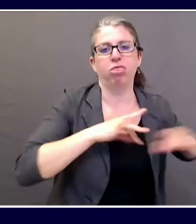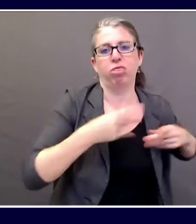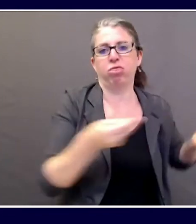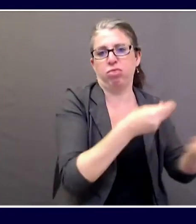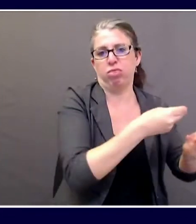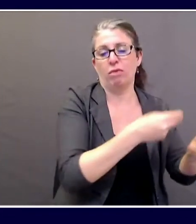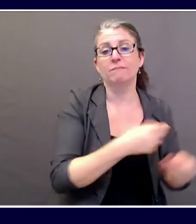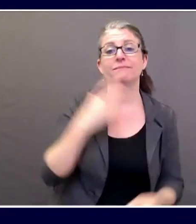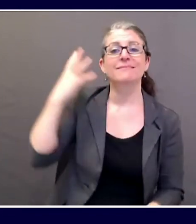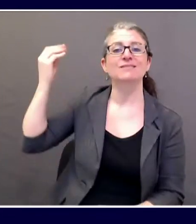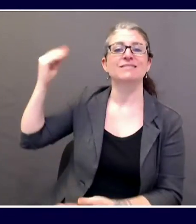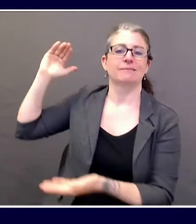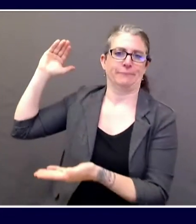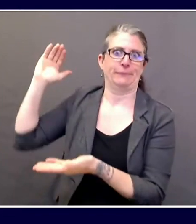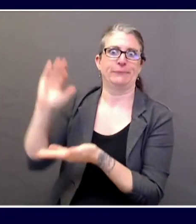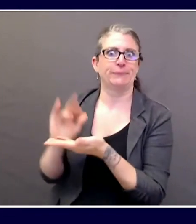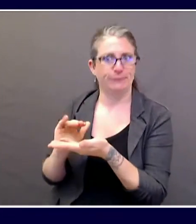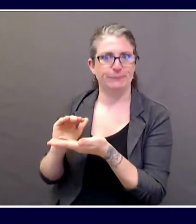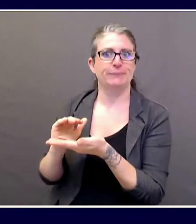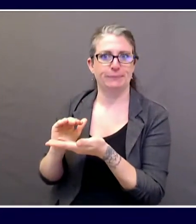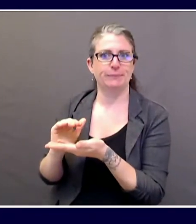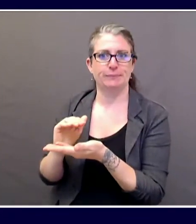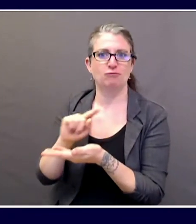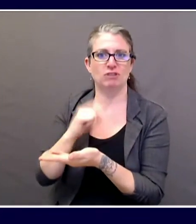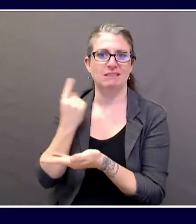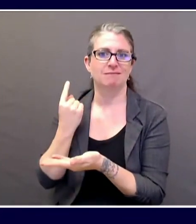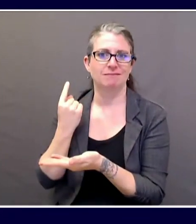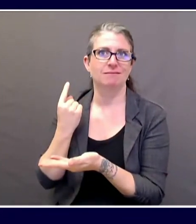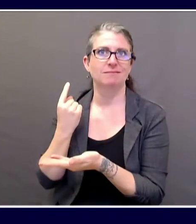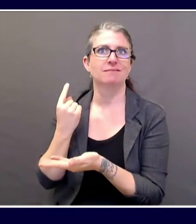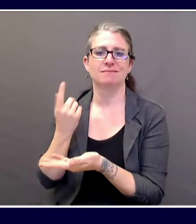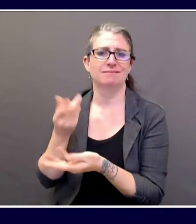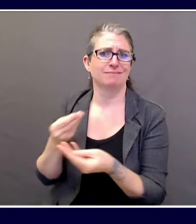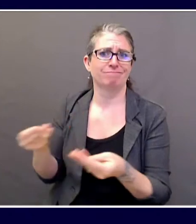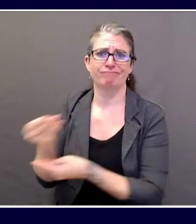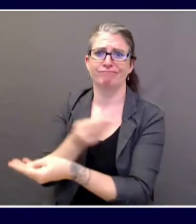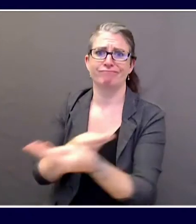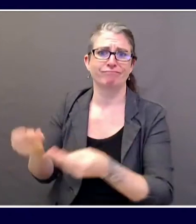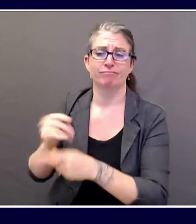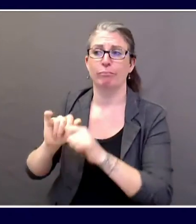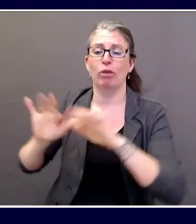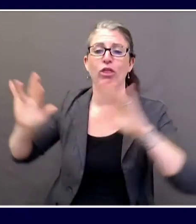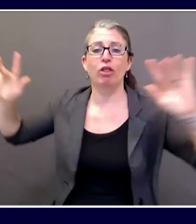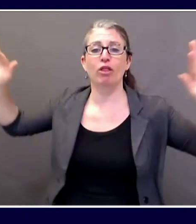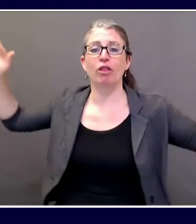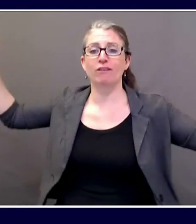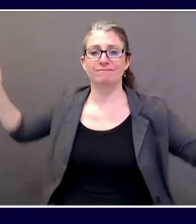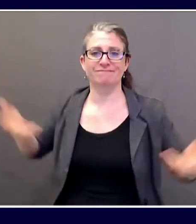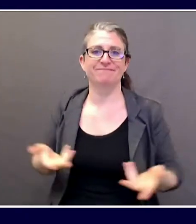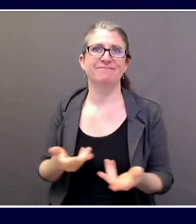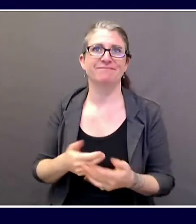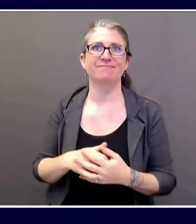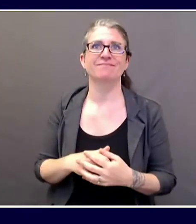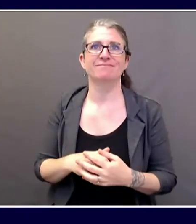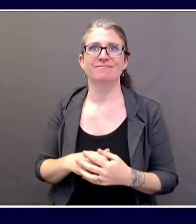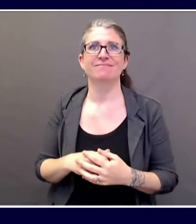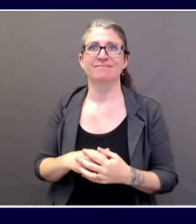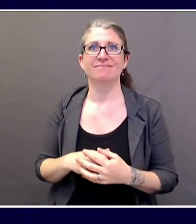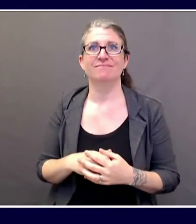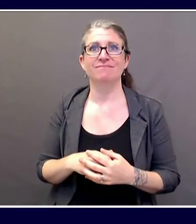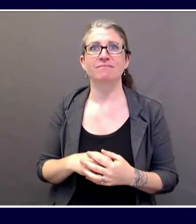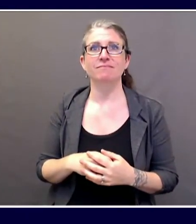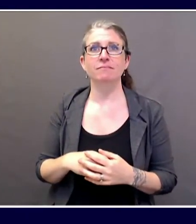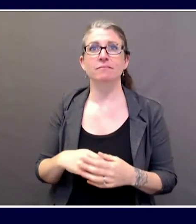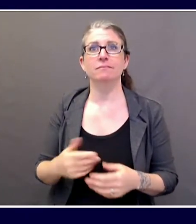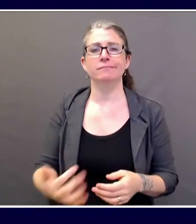recent papers that have substantiated that initial finding, which I think came from Japan round about a year ago now. What that